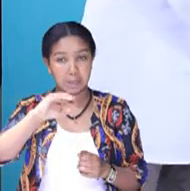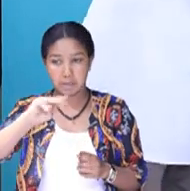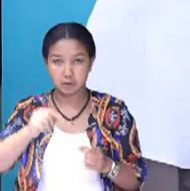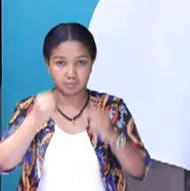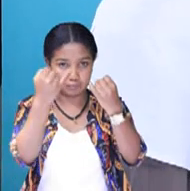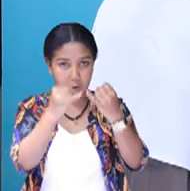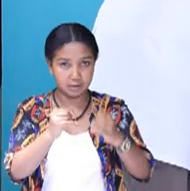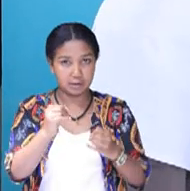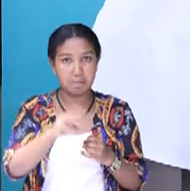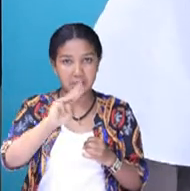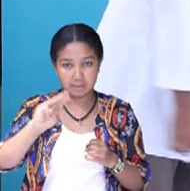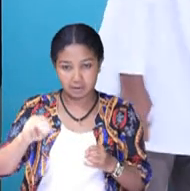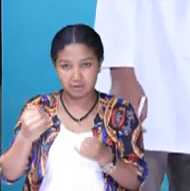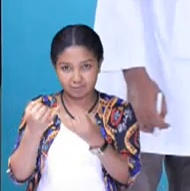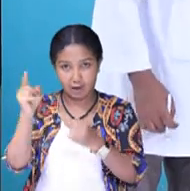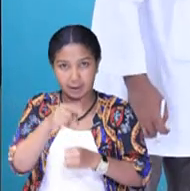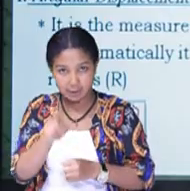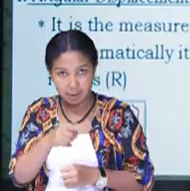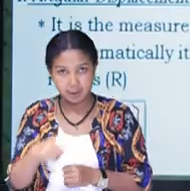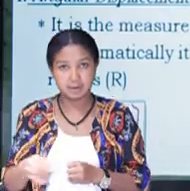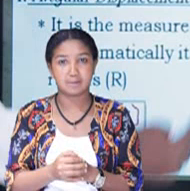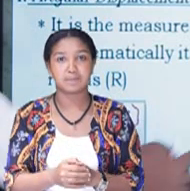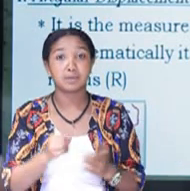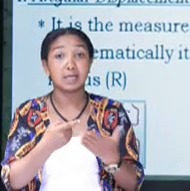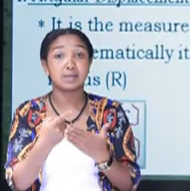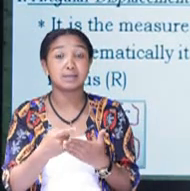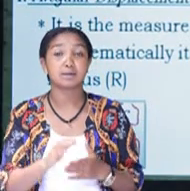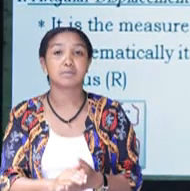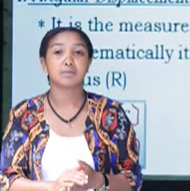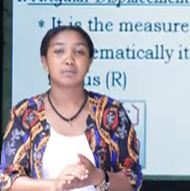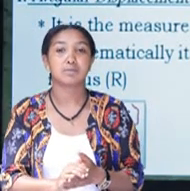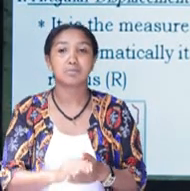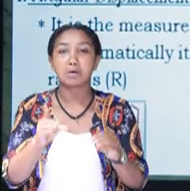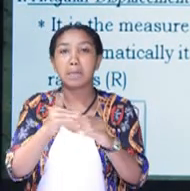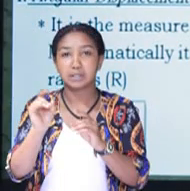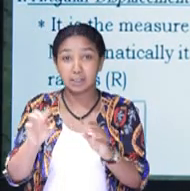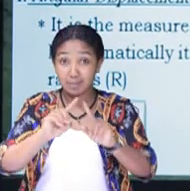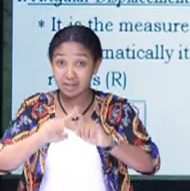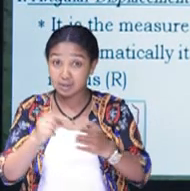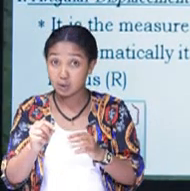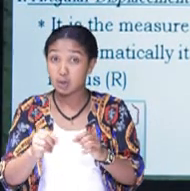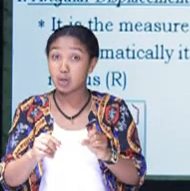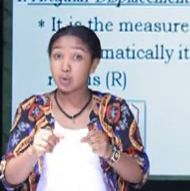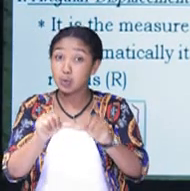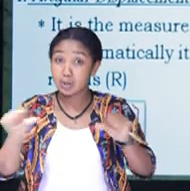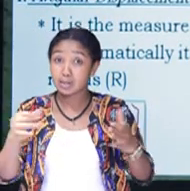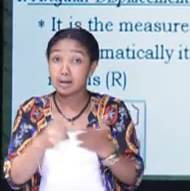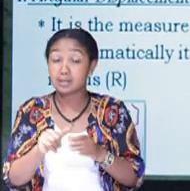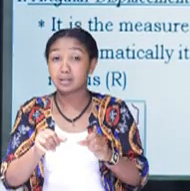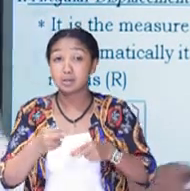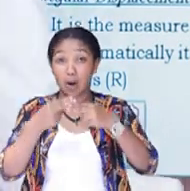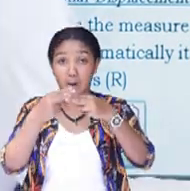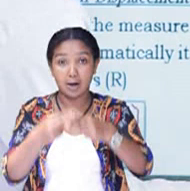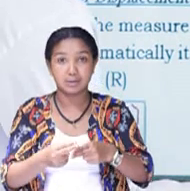out. Meter will be cancelled by meter. It is dimensionless, but it has unit, and that unit is known